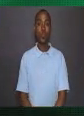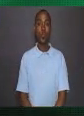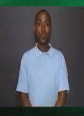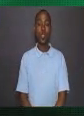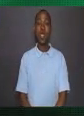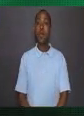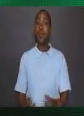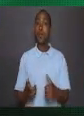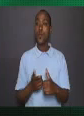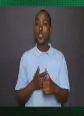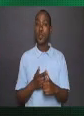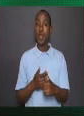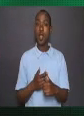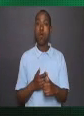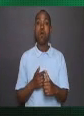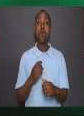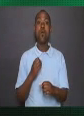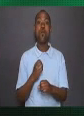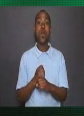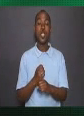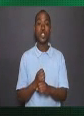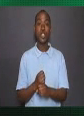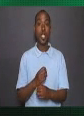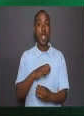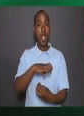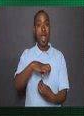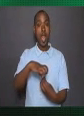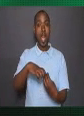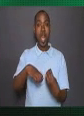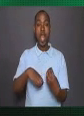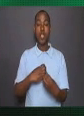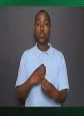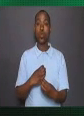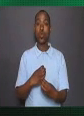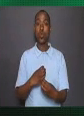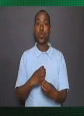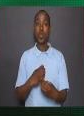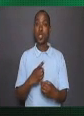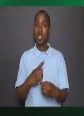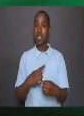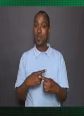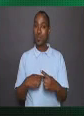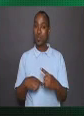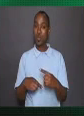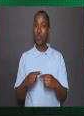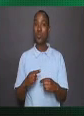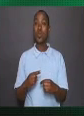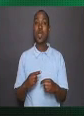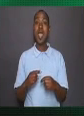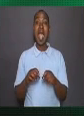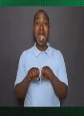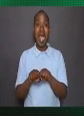In the first function, the electrons that were generated during